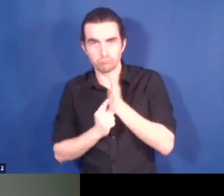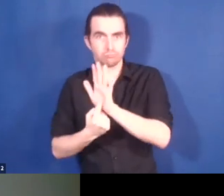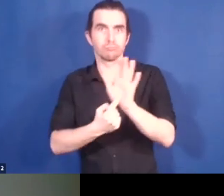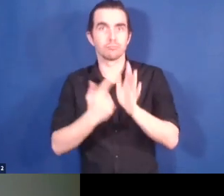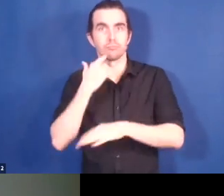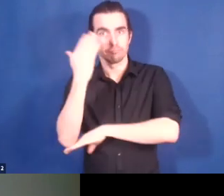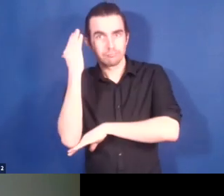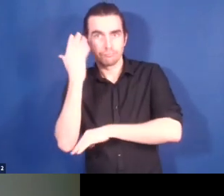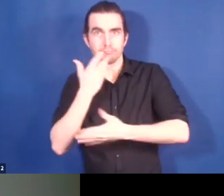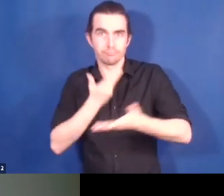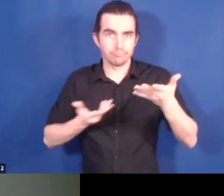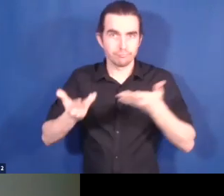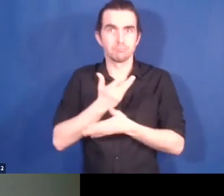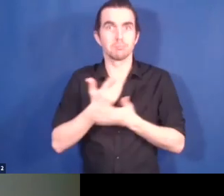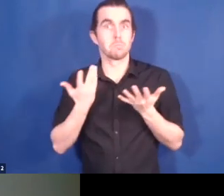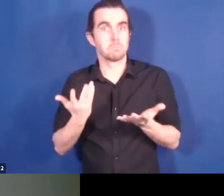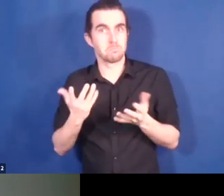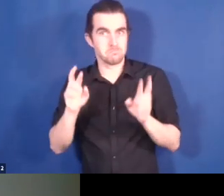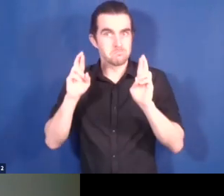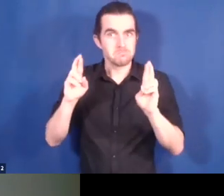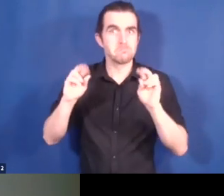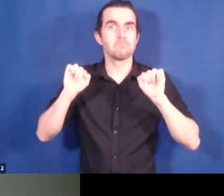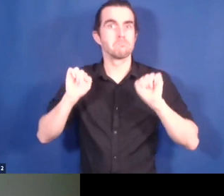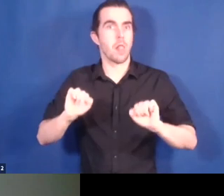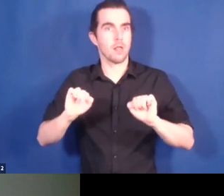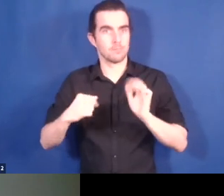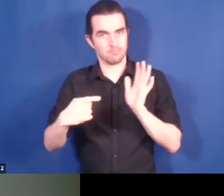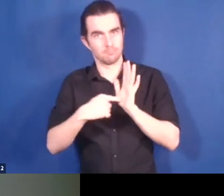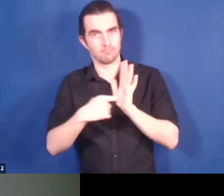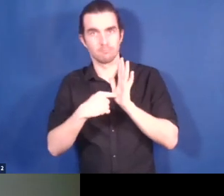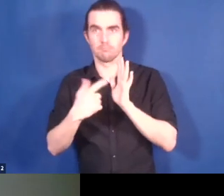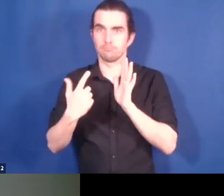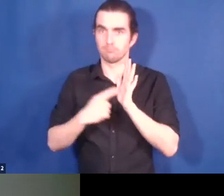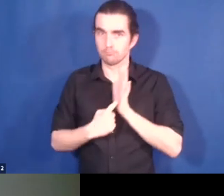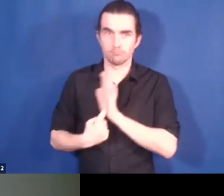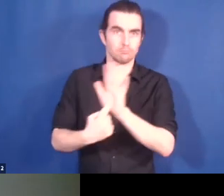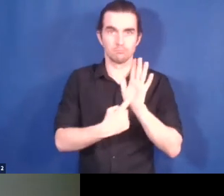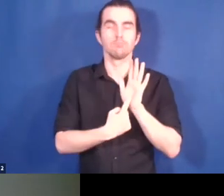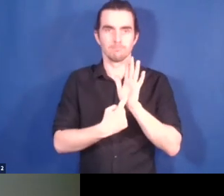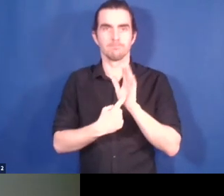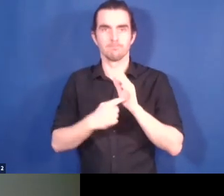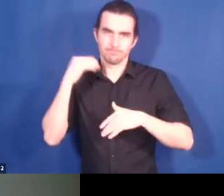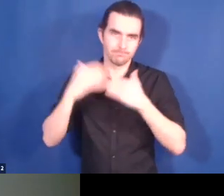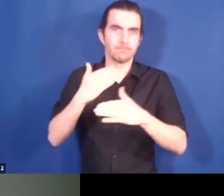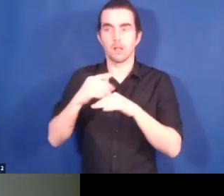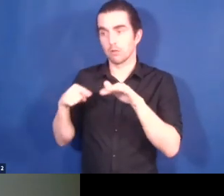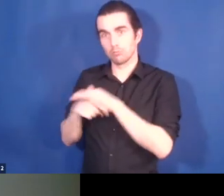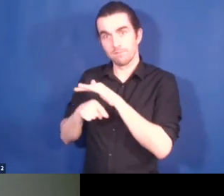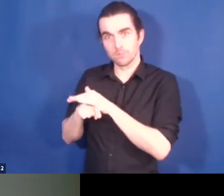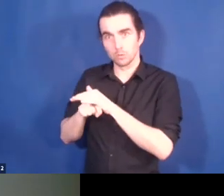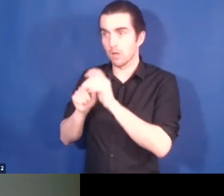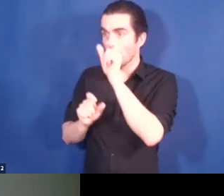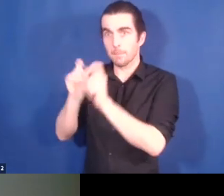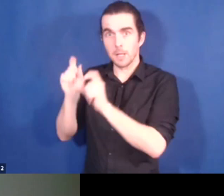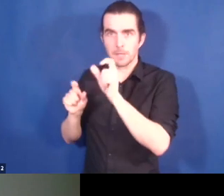refugees and other persons for concern to UNHCR are part of research that is being undertaken, and that